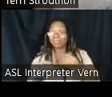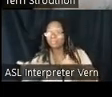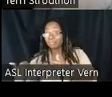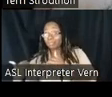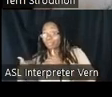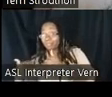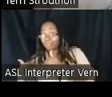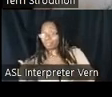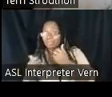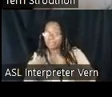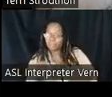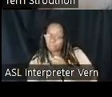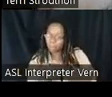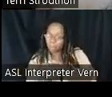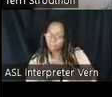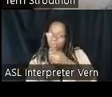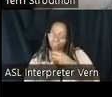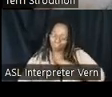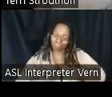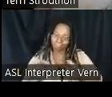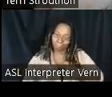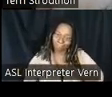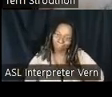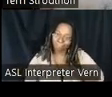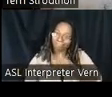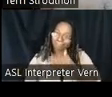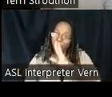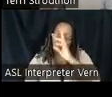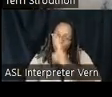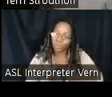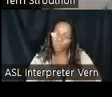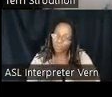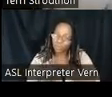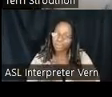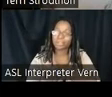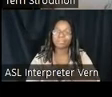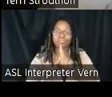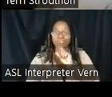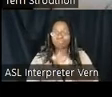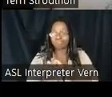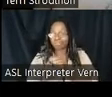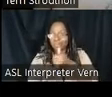in uncovering that truth and uncovering your true self, the truth of